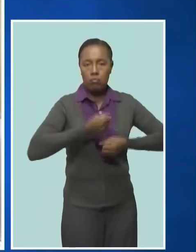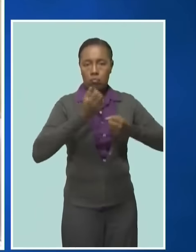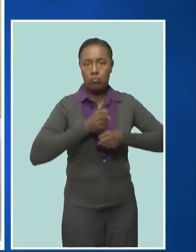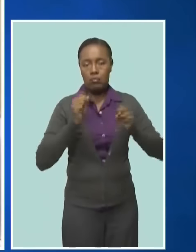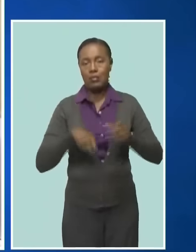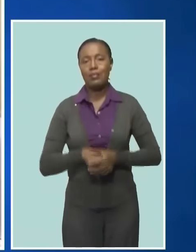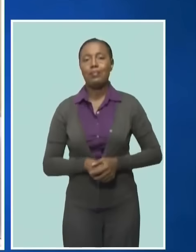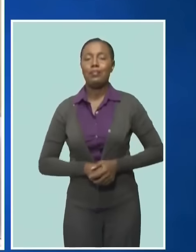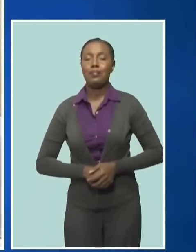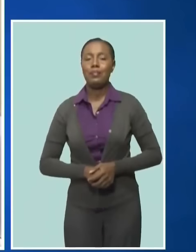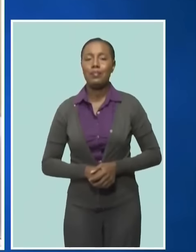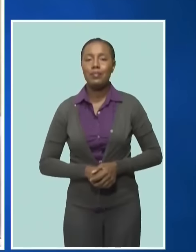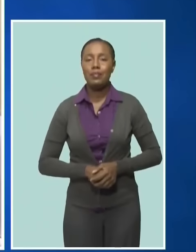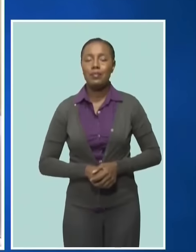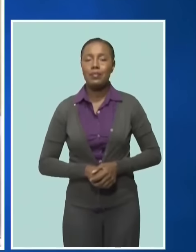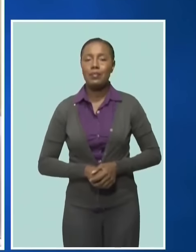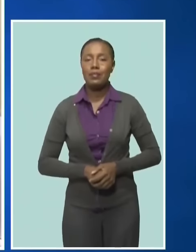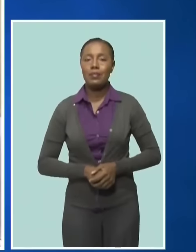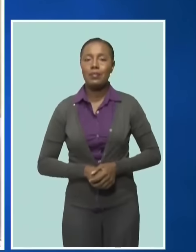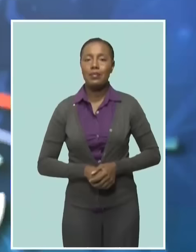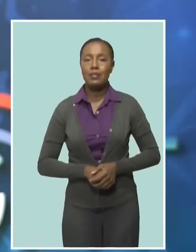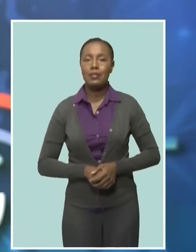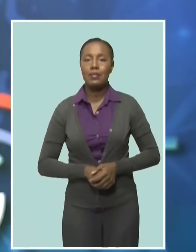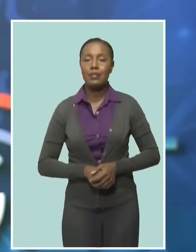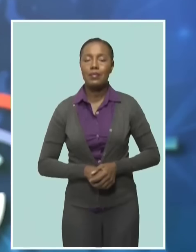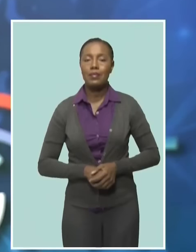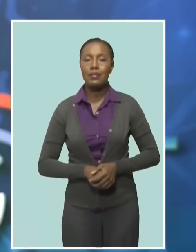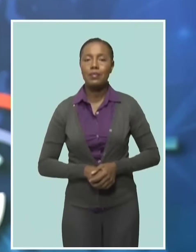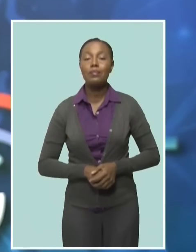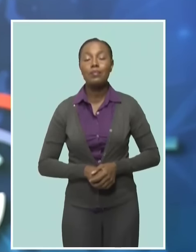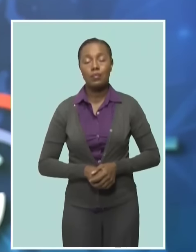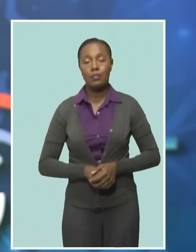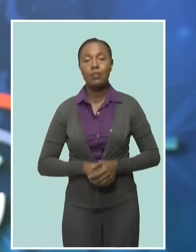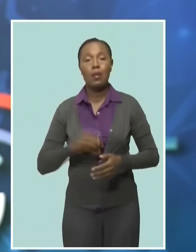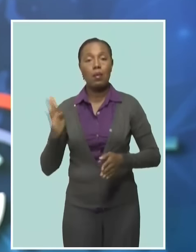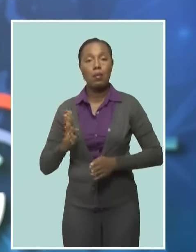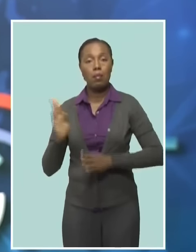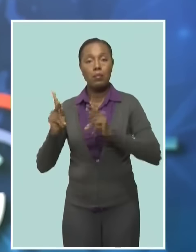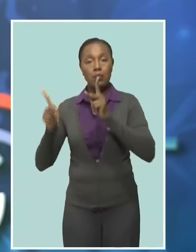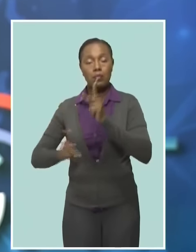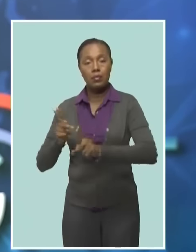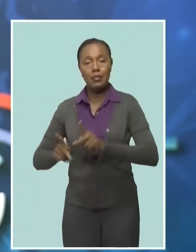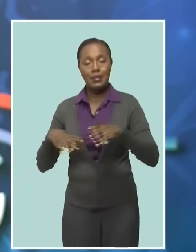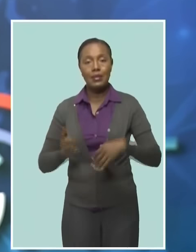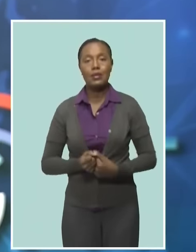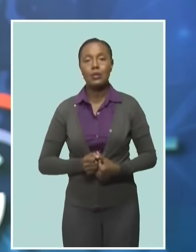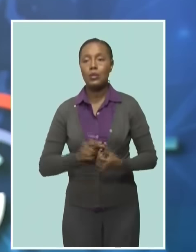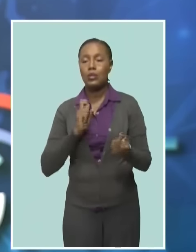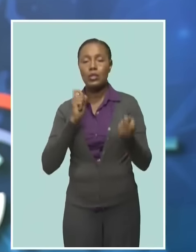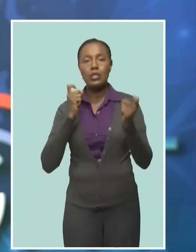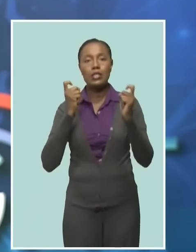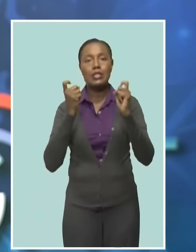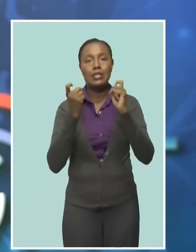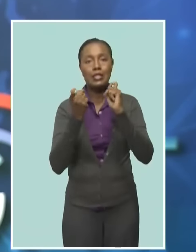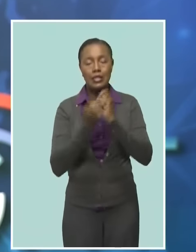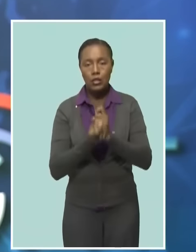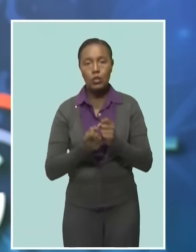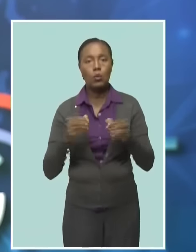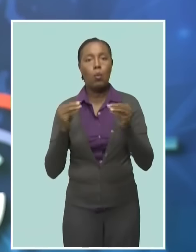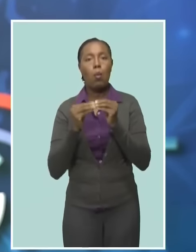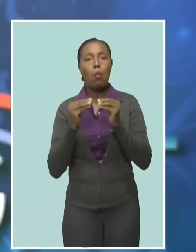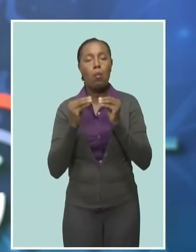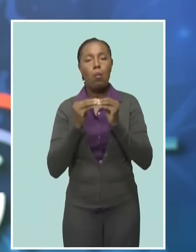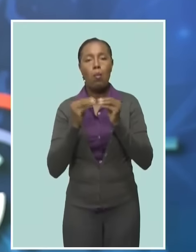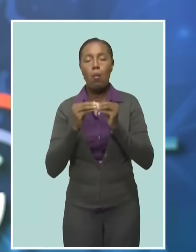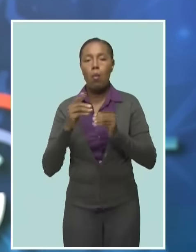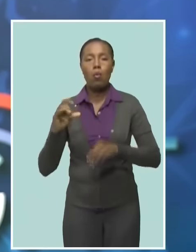Anesta Henry, CBC News. Well, Barbadians can expect operational changes, more staff and